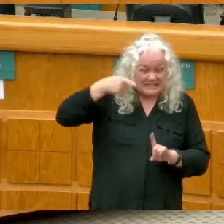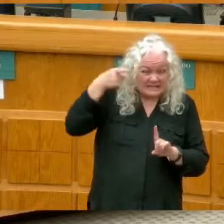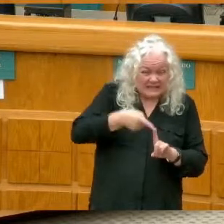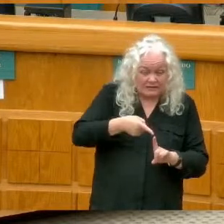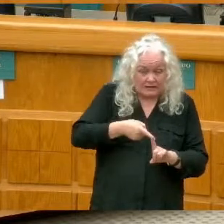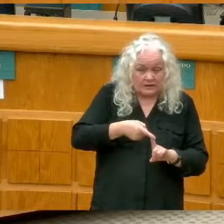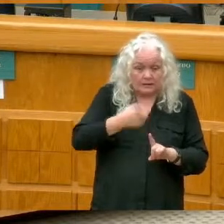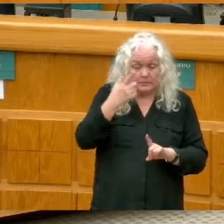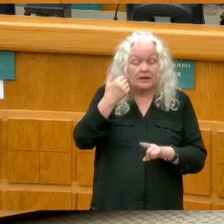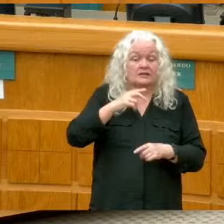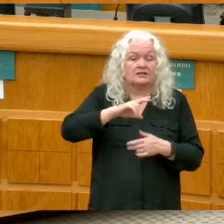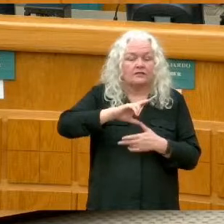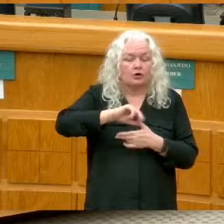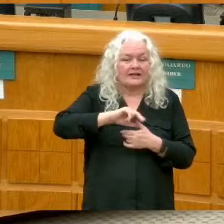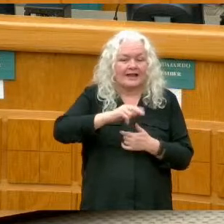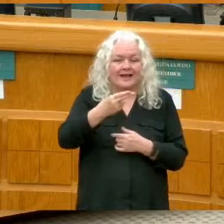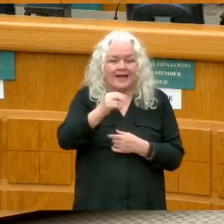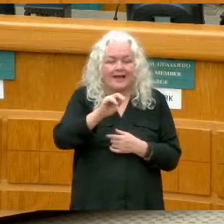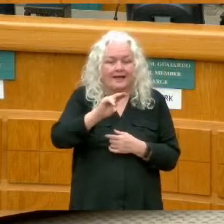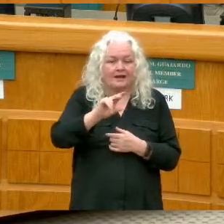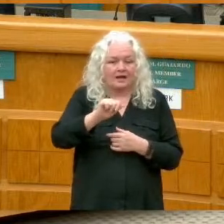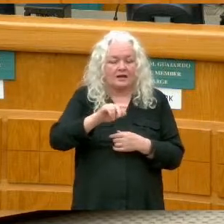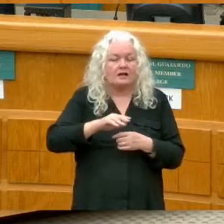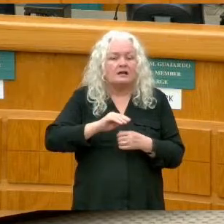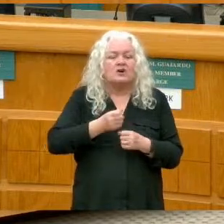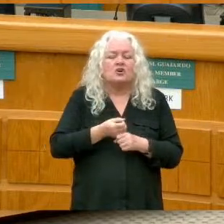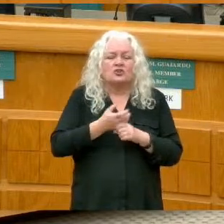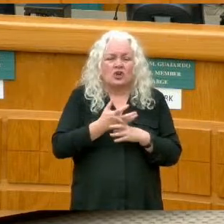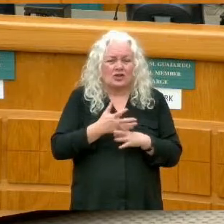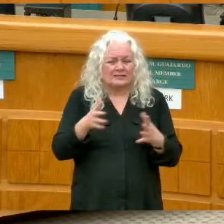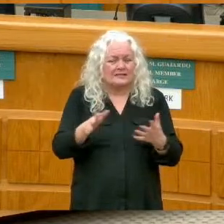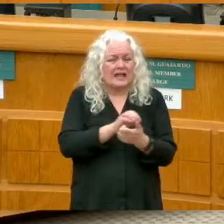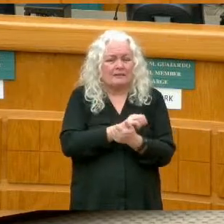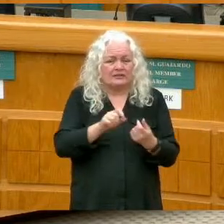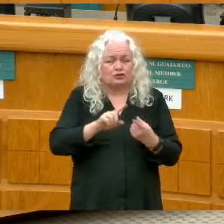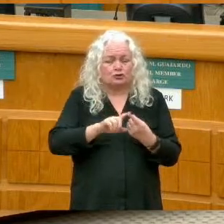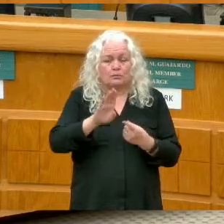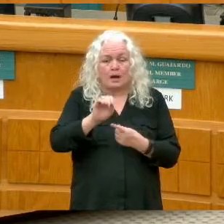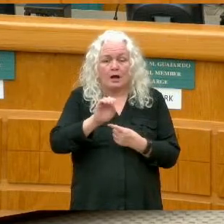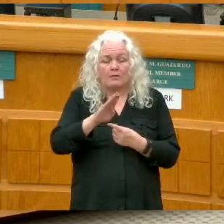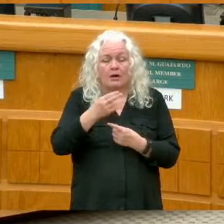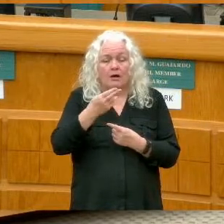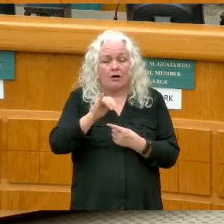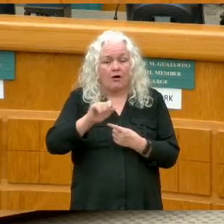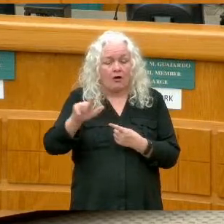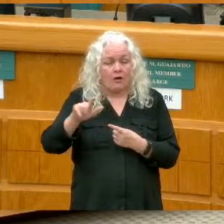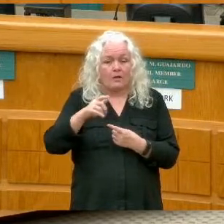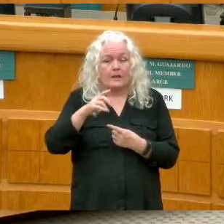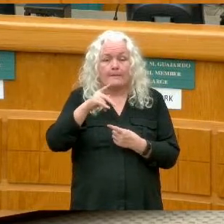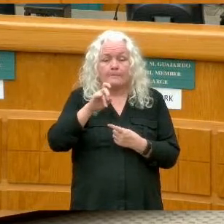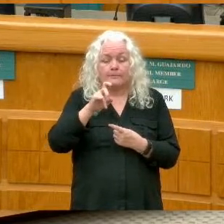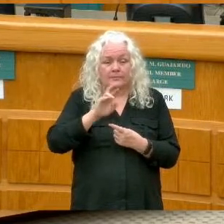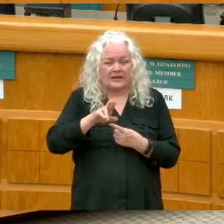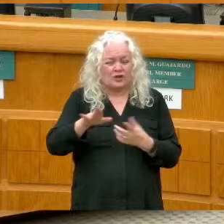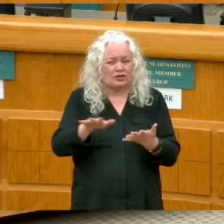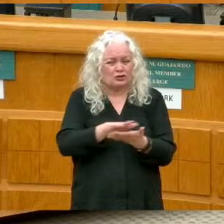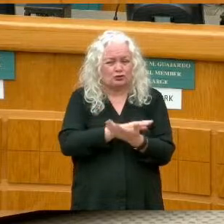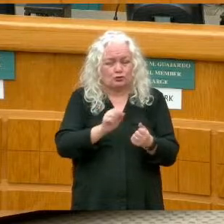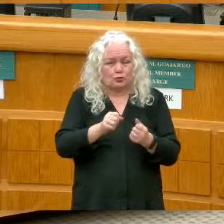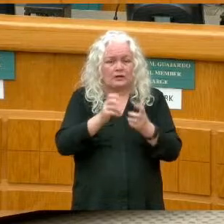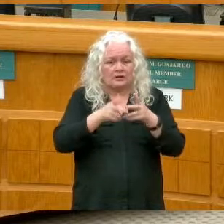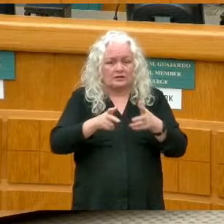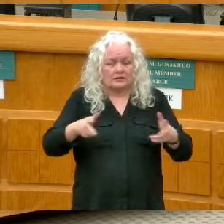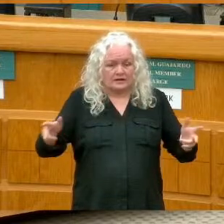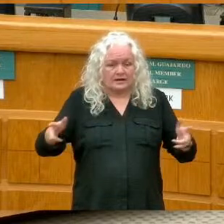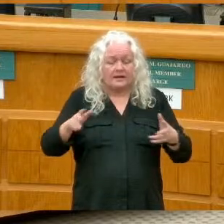result of Hurricane Hannah's storm surge, which caused significant damage to Bob Hall Pier, destroyed our parking lot at Padre